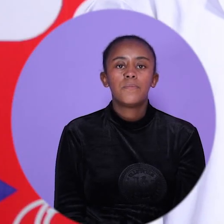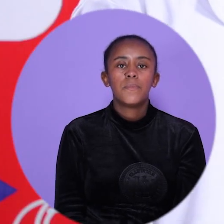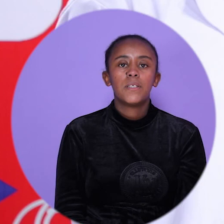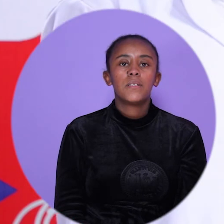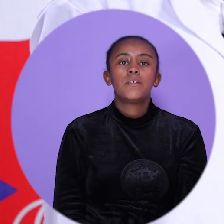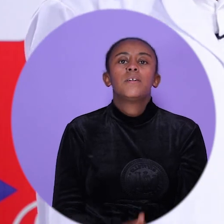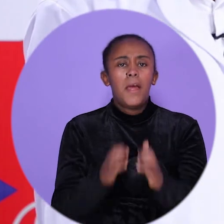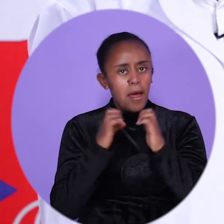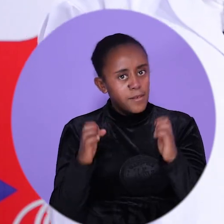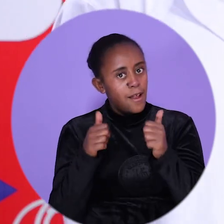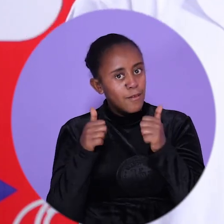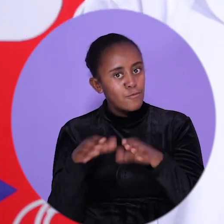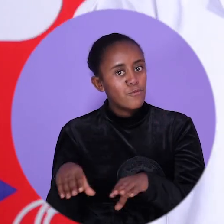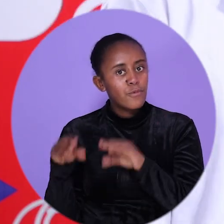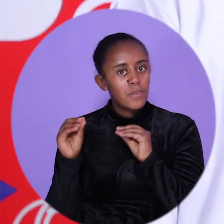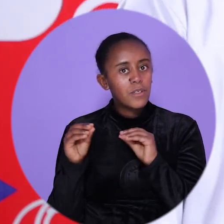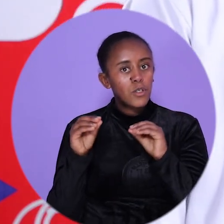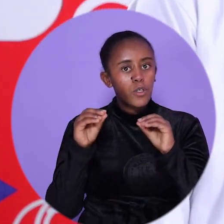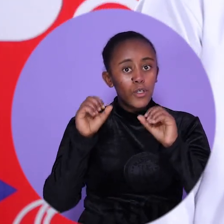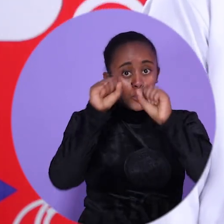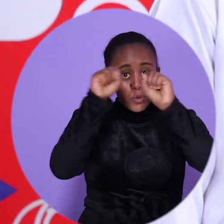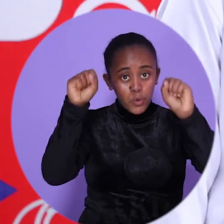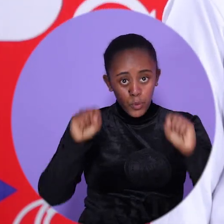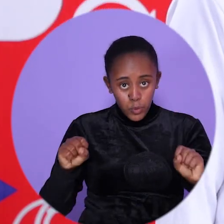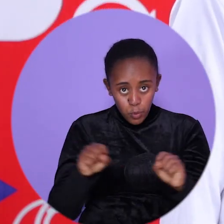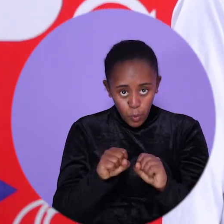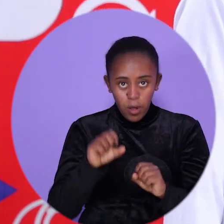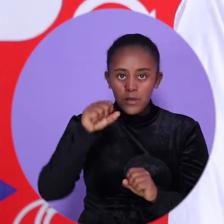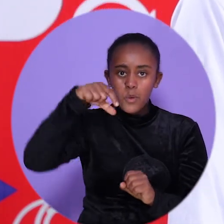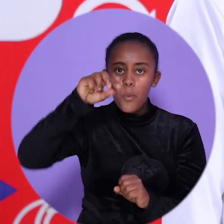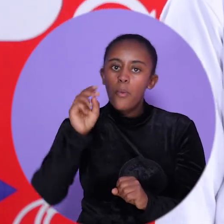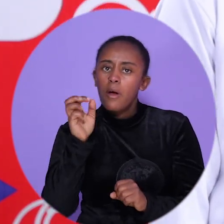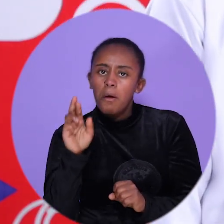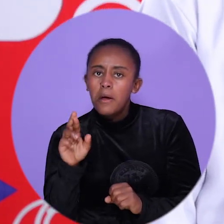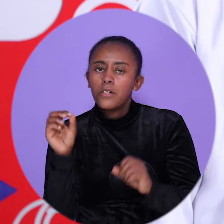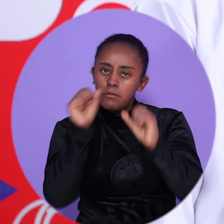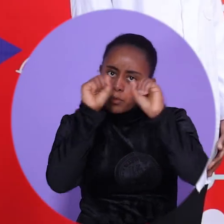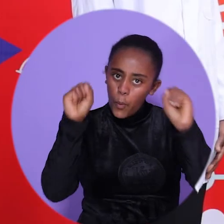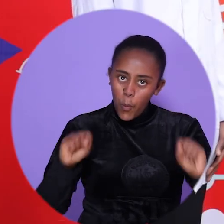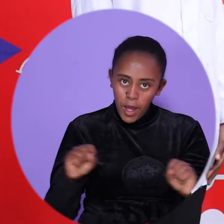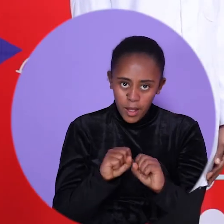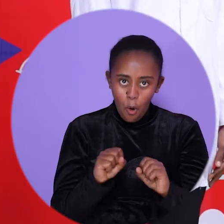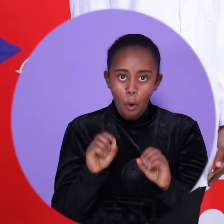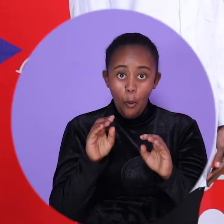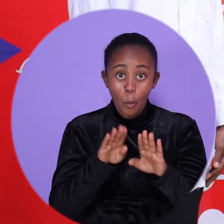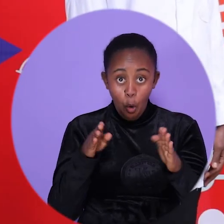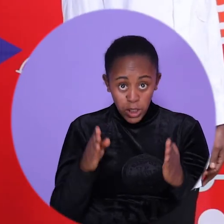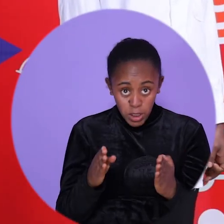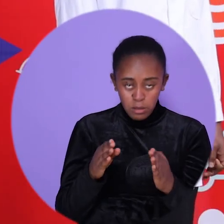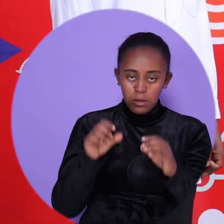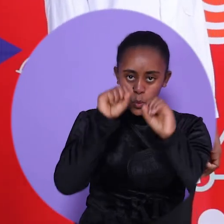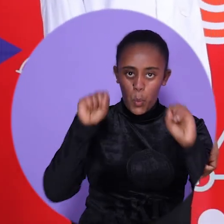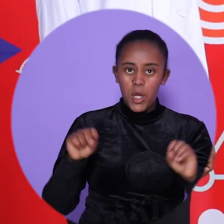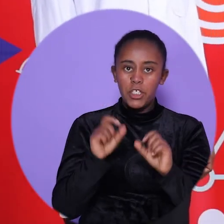Excellent, student. The answer is what? Square. Because the box has a square shape. Because the box has a square